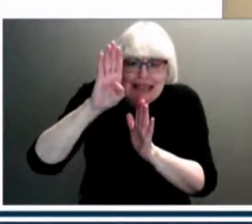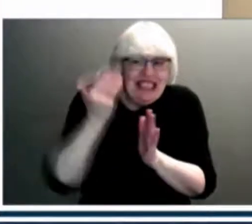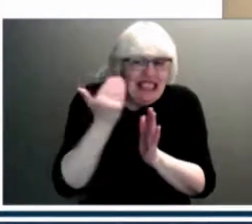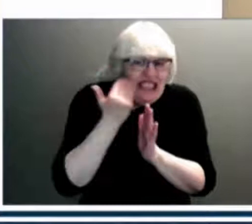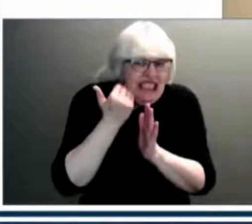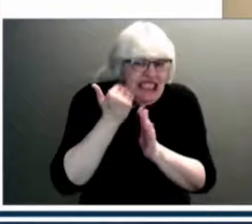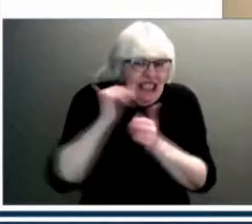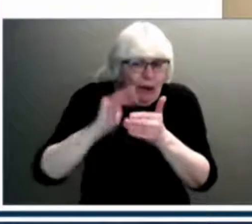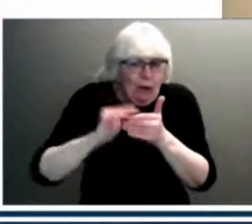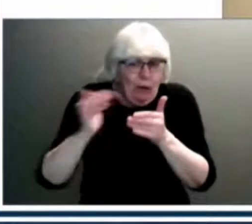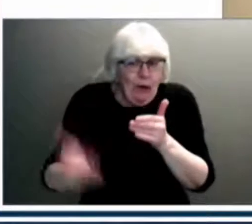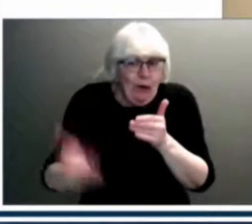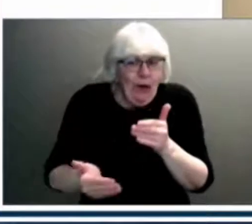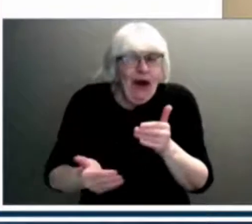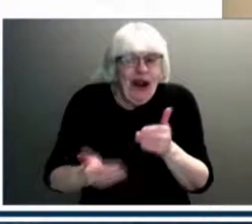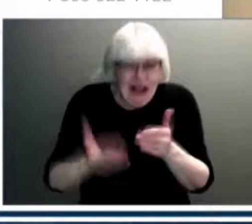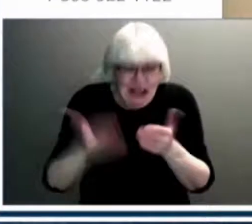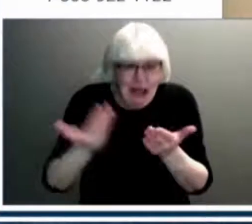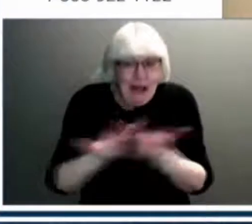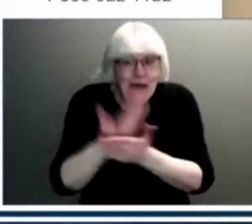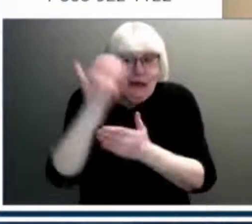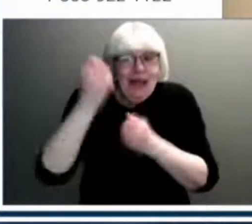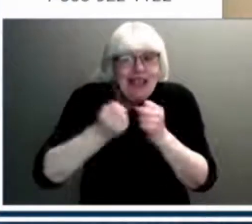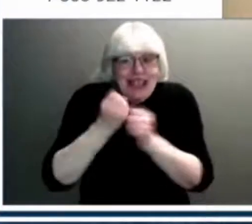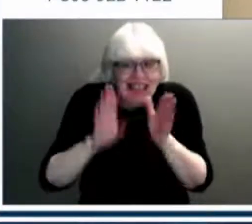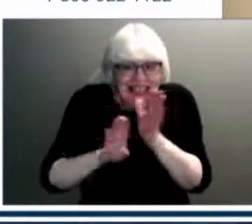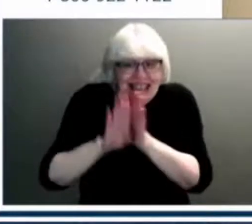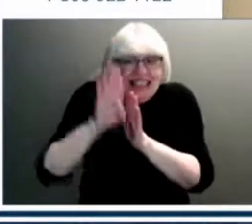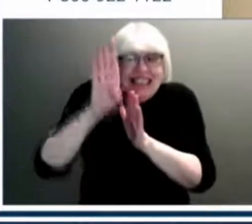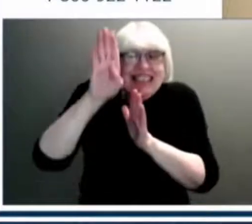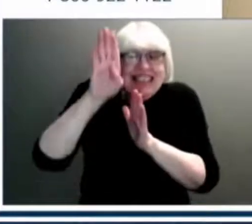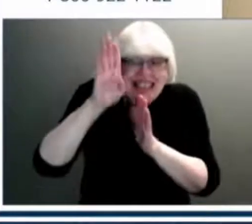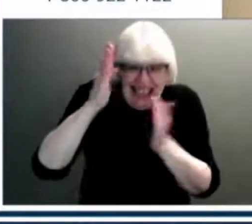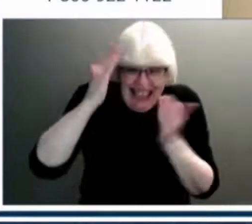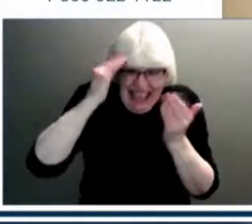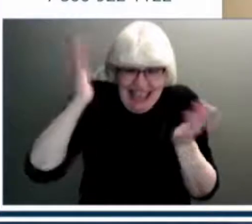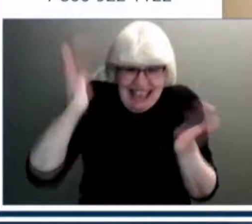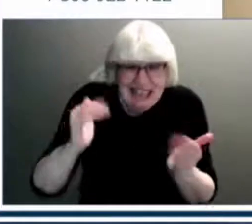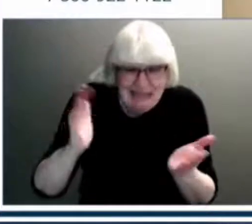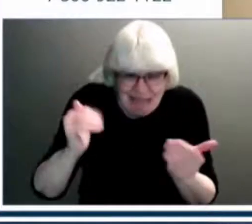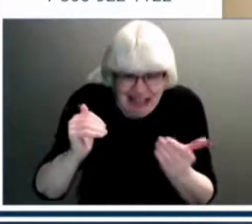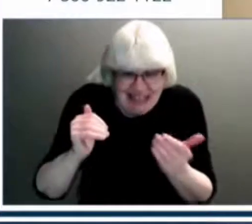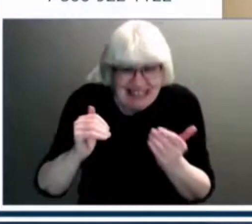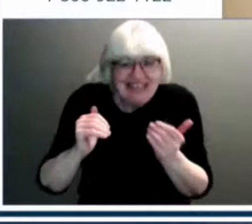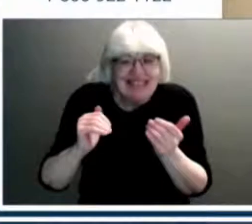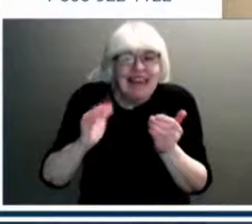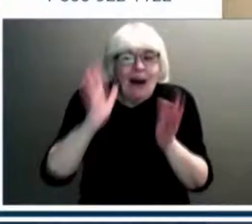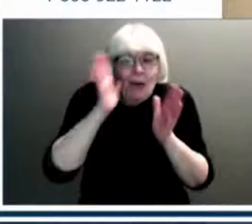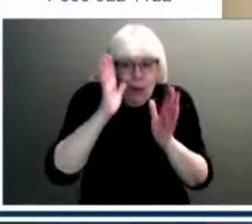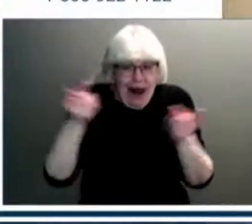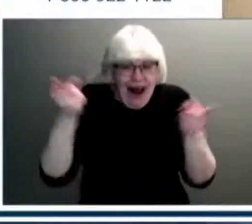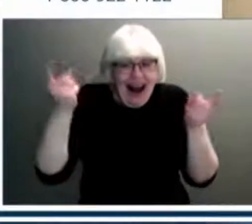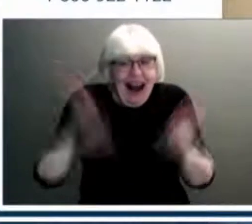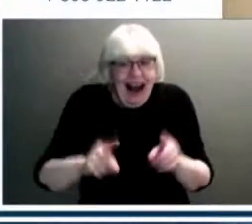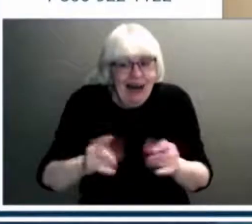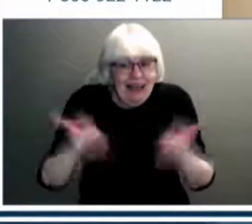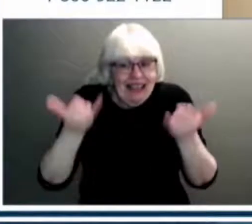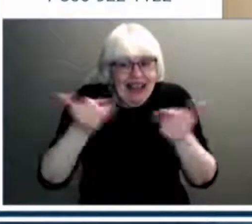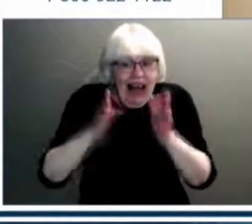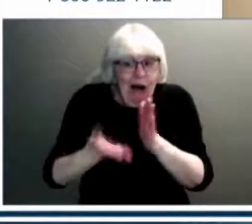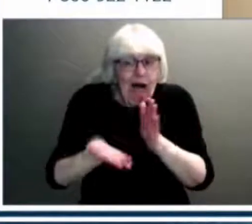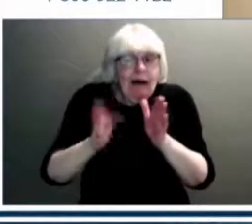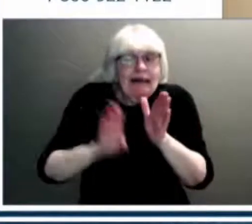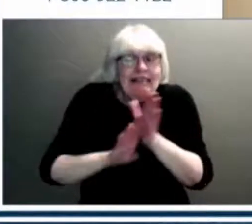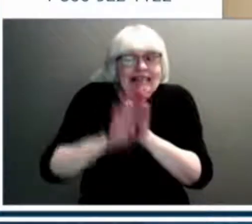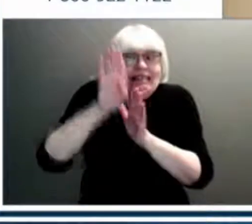So, we expected those, but we're back down again to, but still at very, much higher daily case